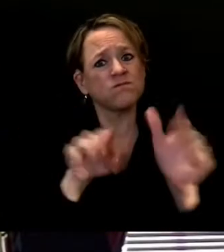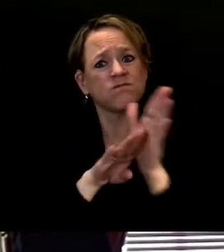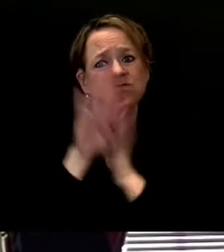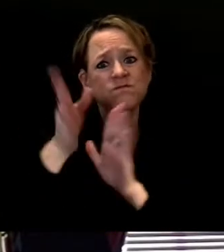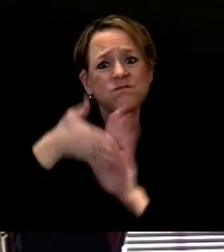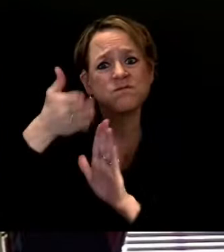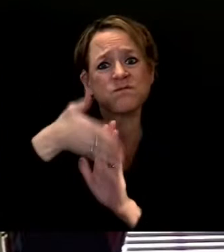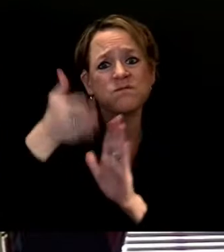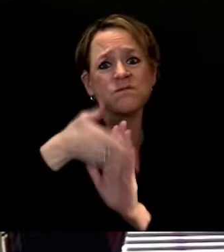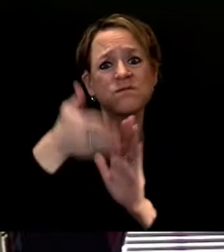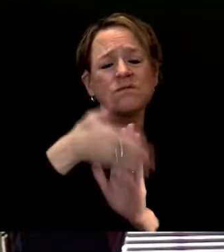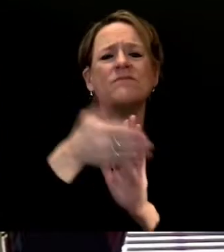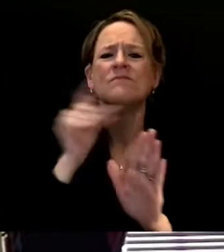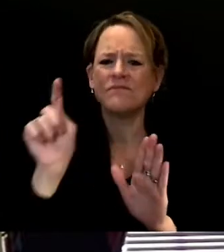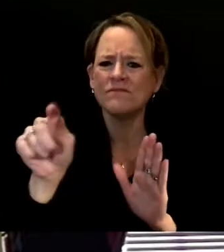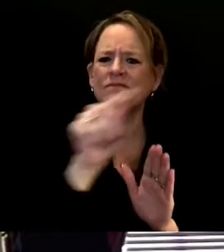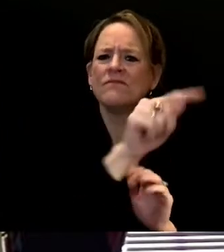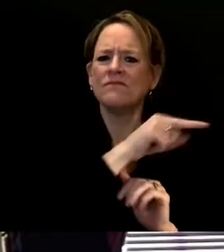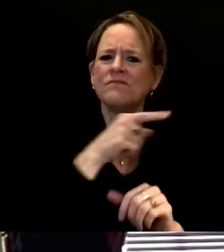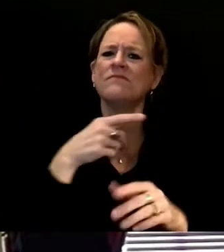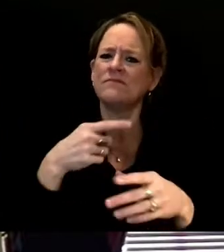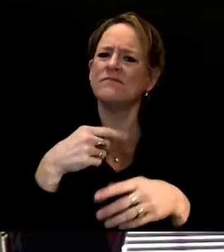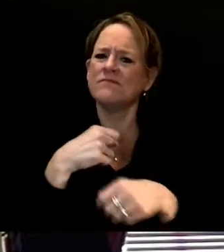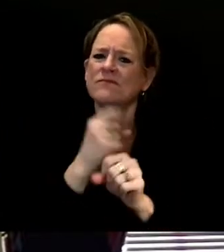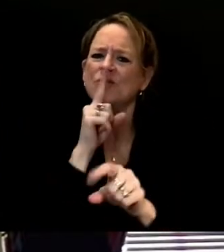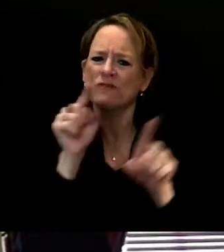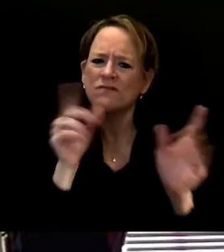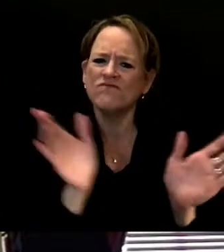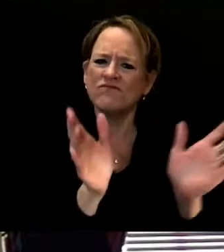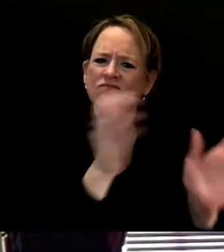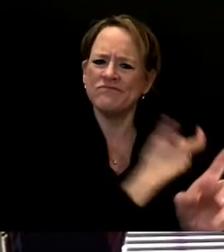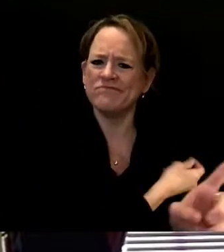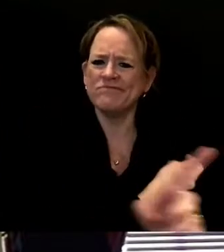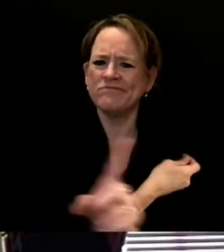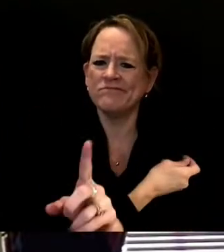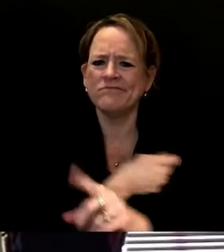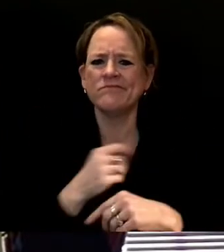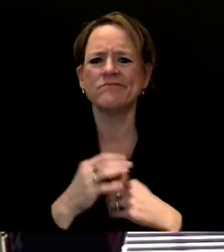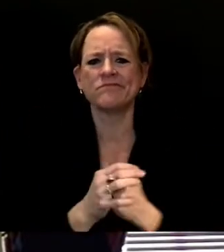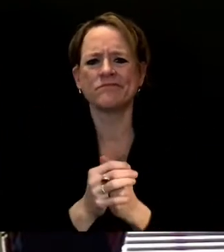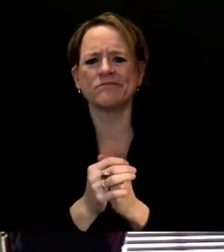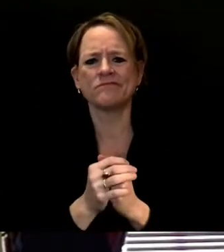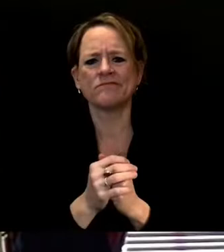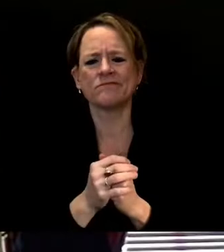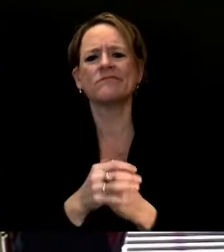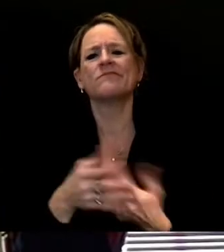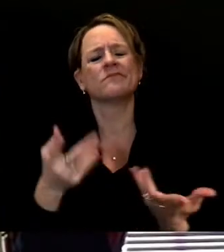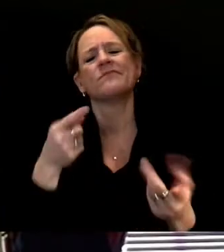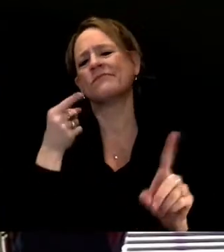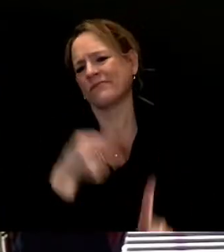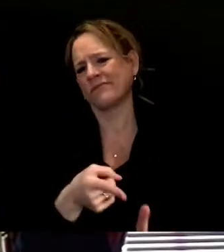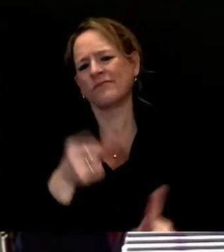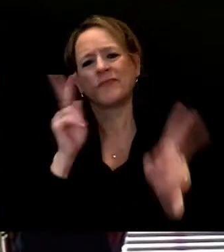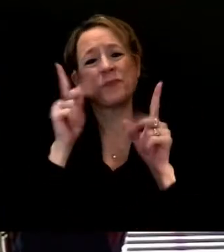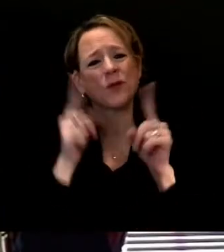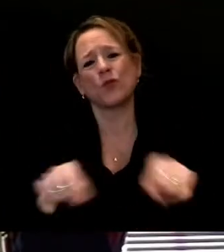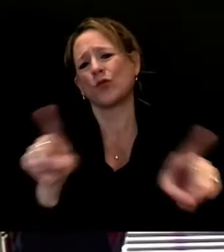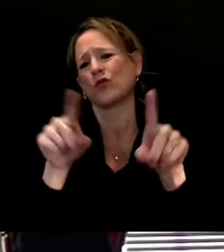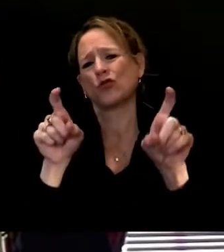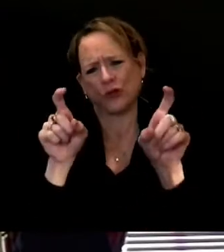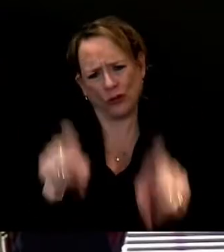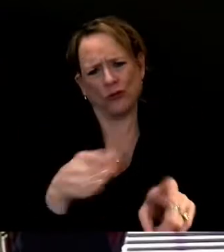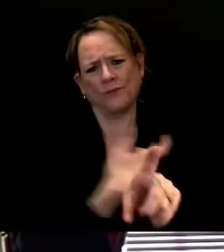people can still get vaccinated. That's the easy answer to that. But it's still going to play out further, no question about